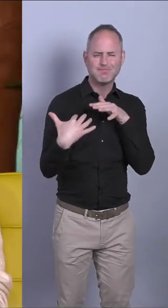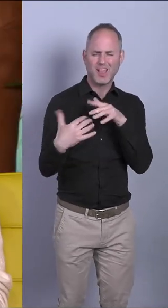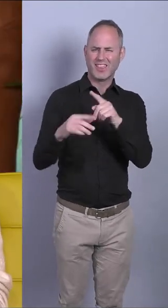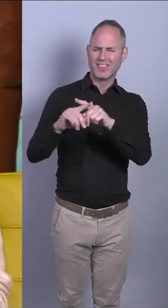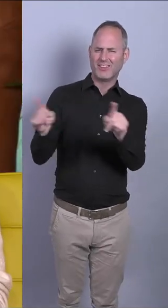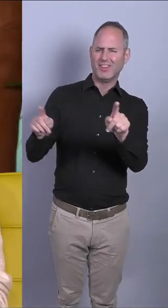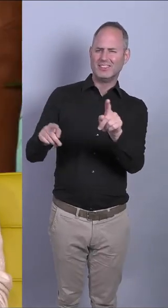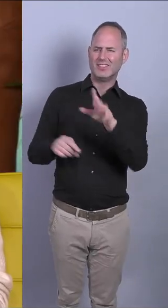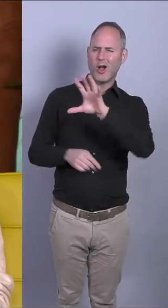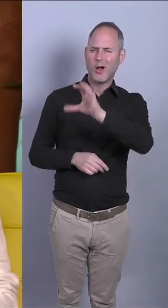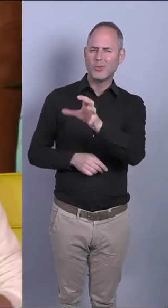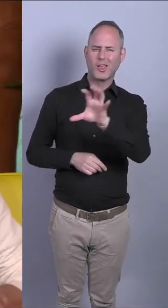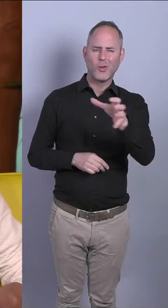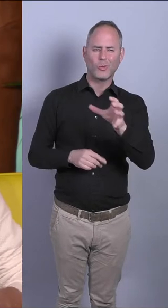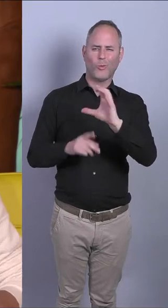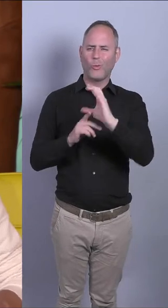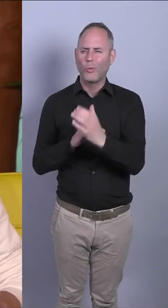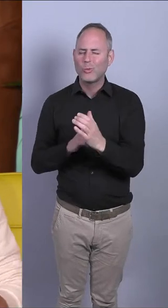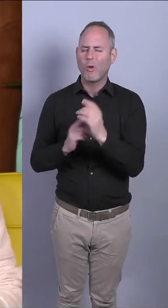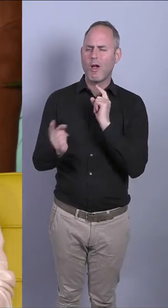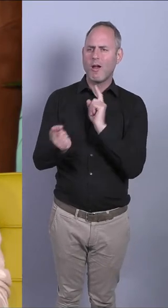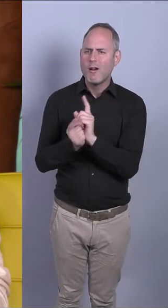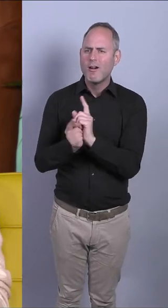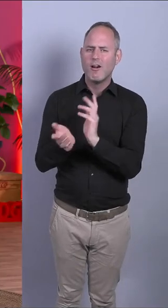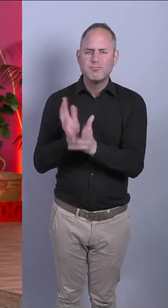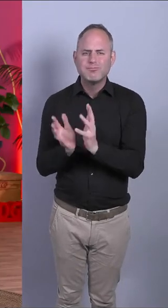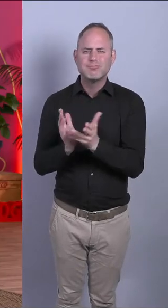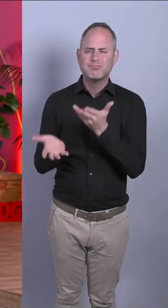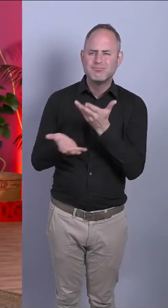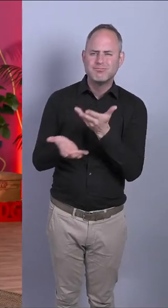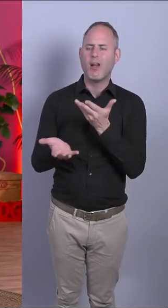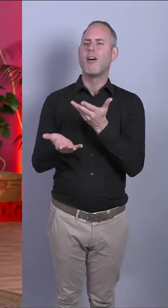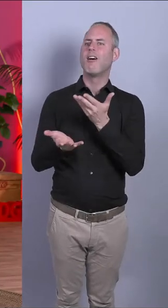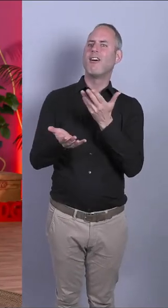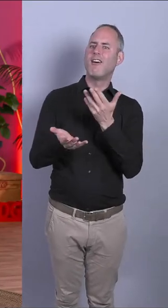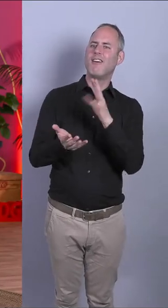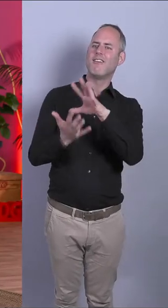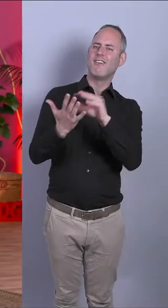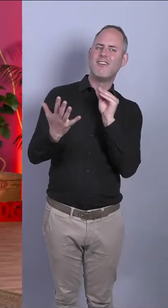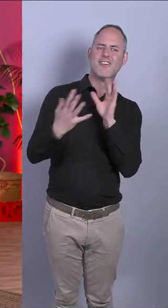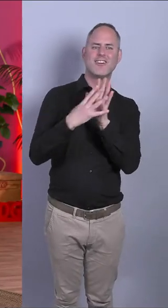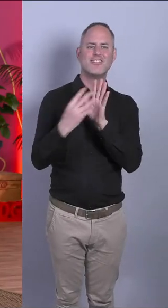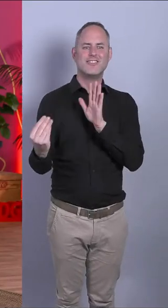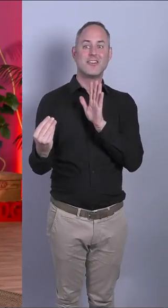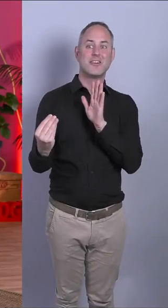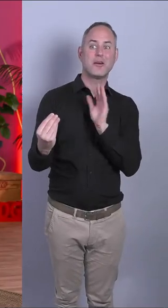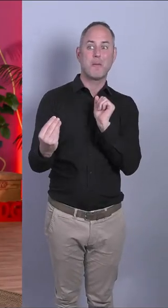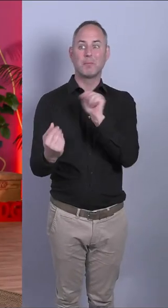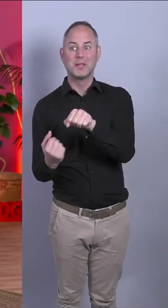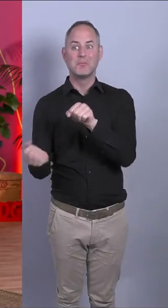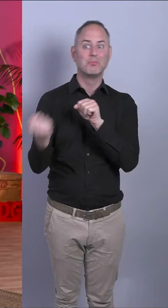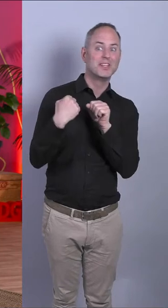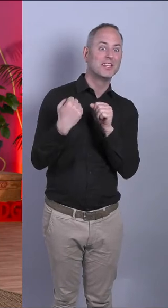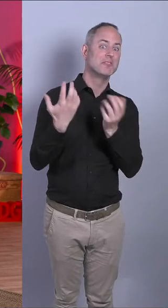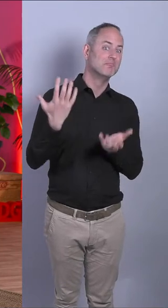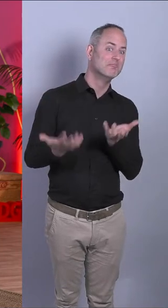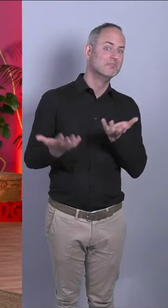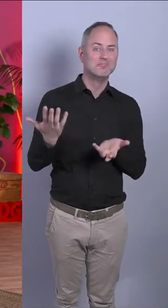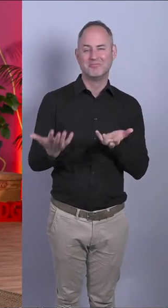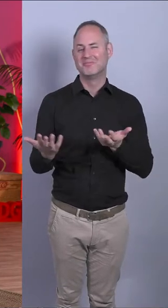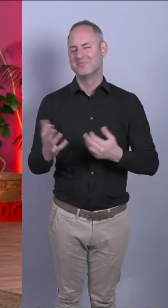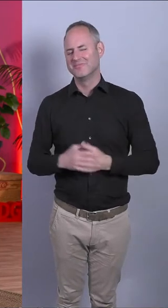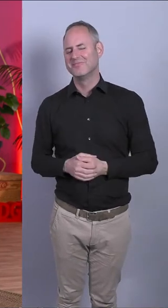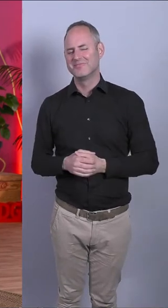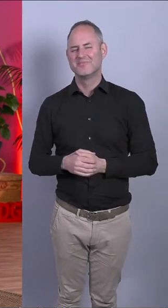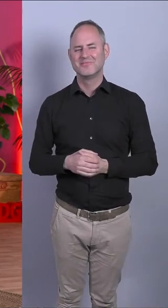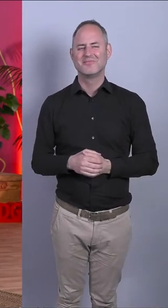enjoy, getting to know their culture, for example, playing against them and just seeing who's the best. So now we have volunteers from all around the world